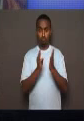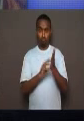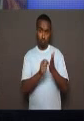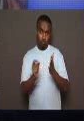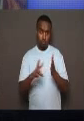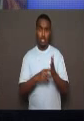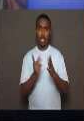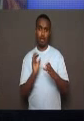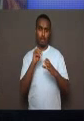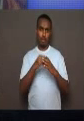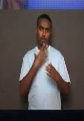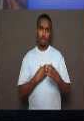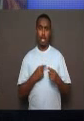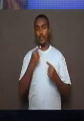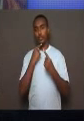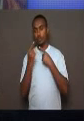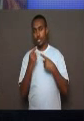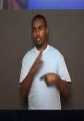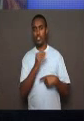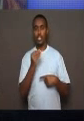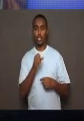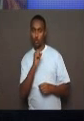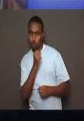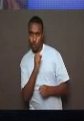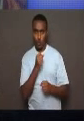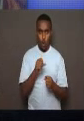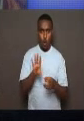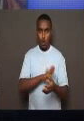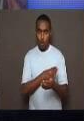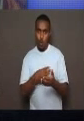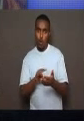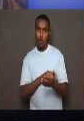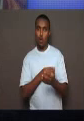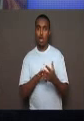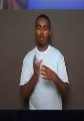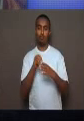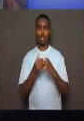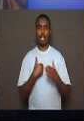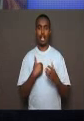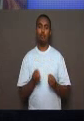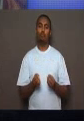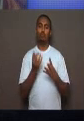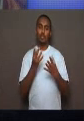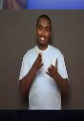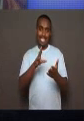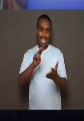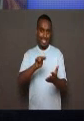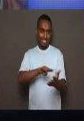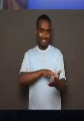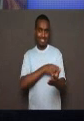incorporates elements of both speech and song, and that is nearly always rhythmical